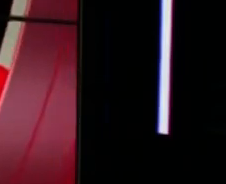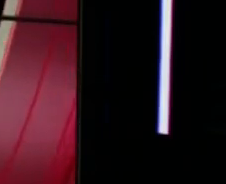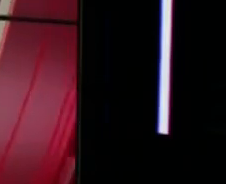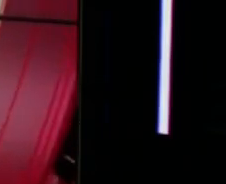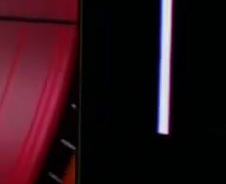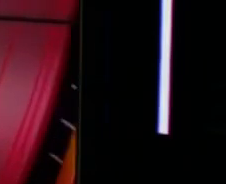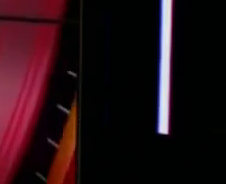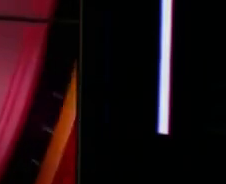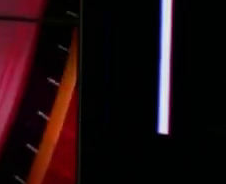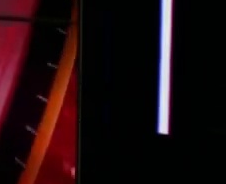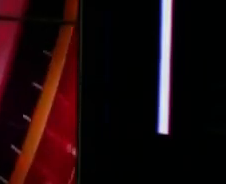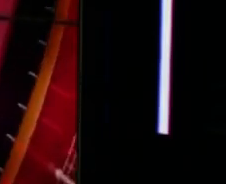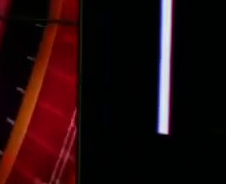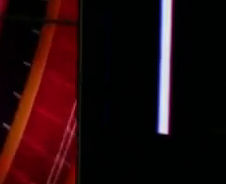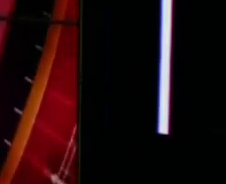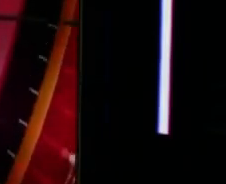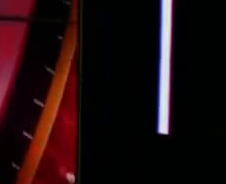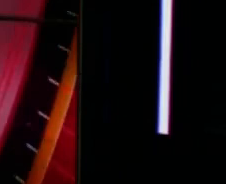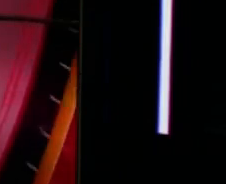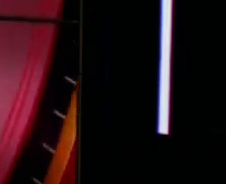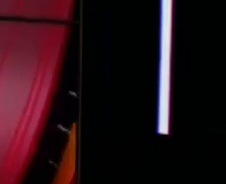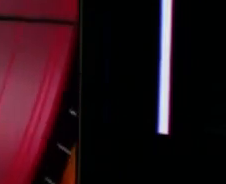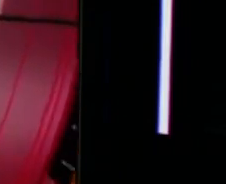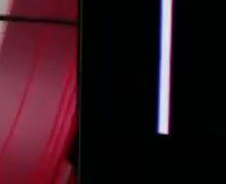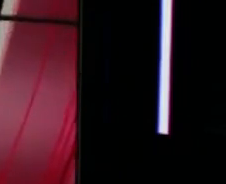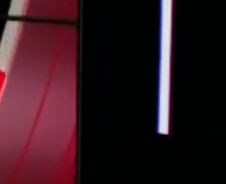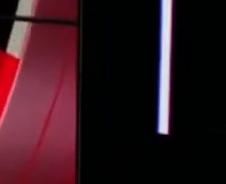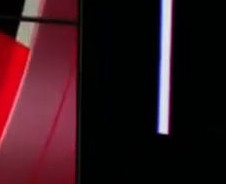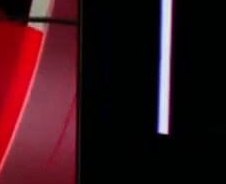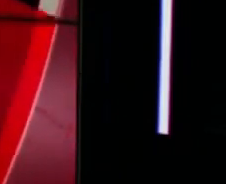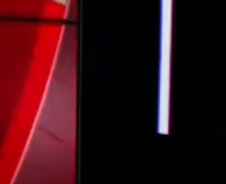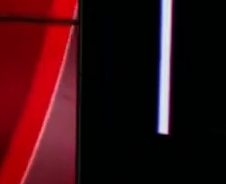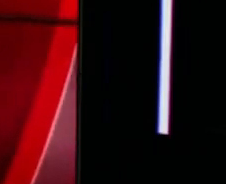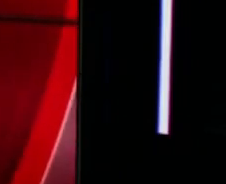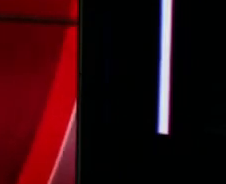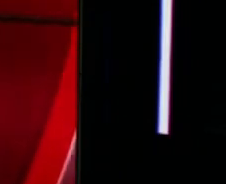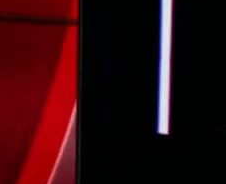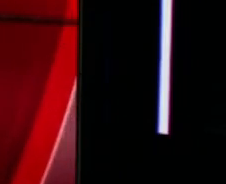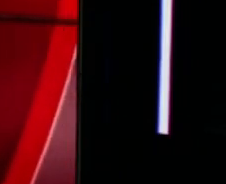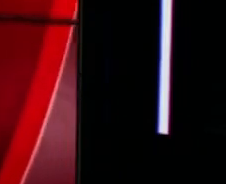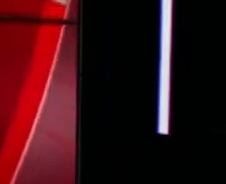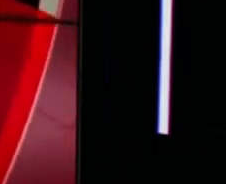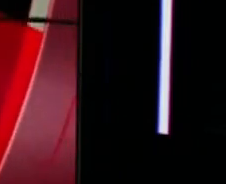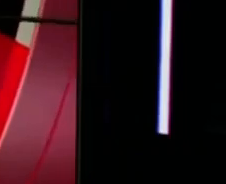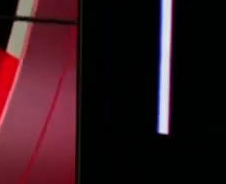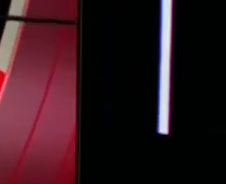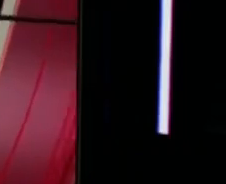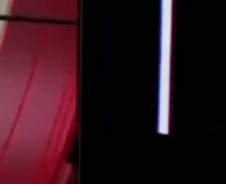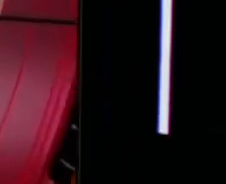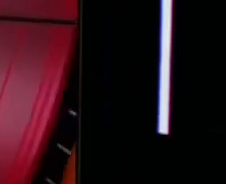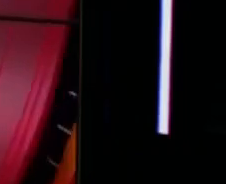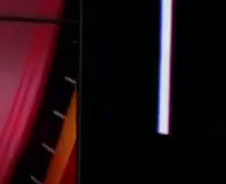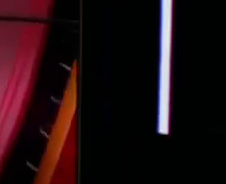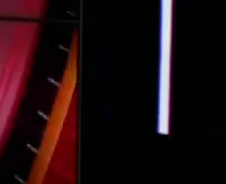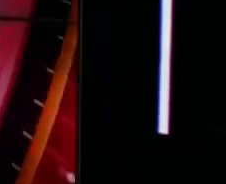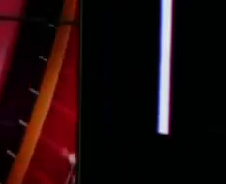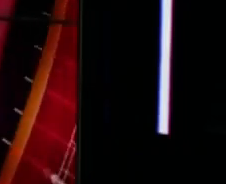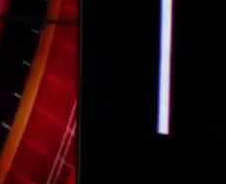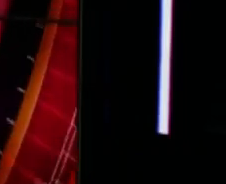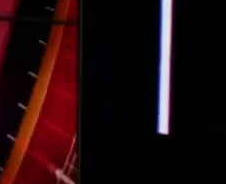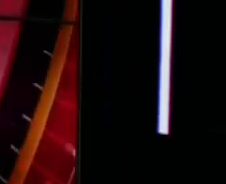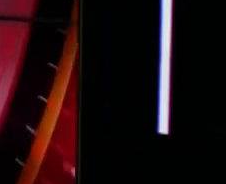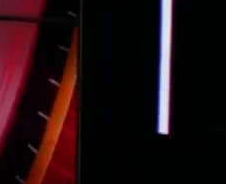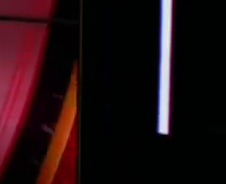and horrors in Latin America on behalf of an alleged freedom. Chilean leader Salvador Allende became immortal that September